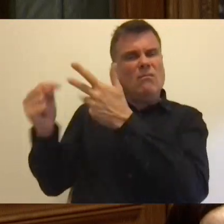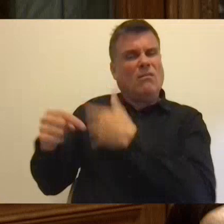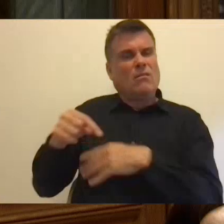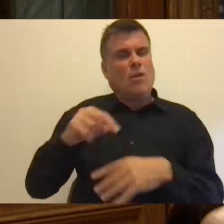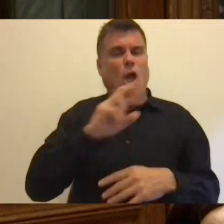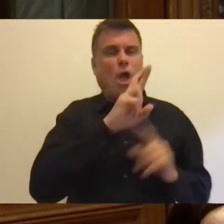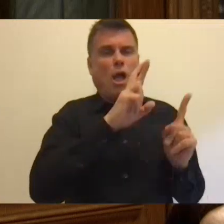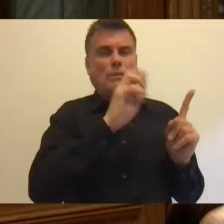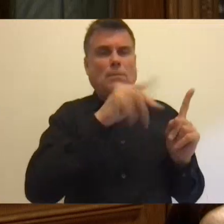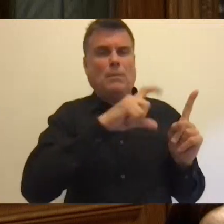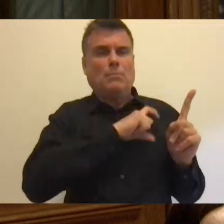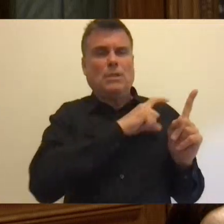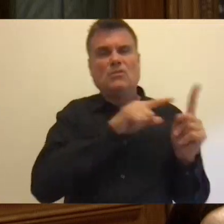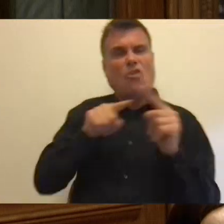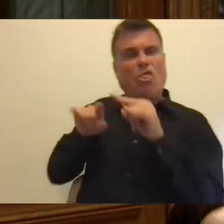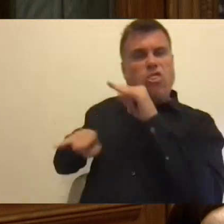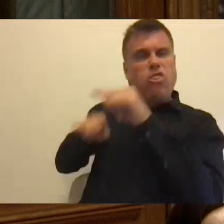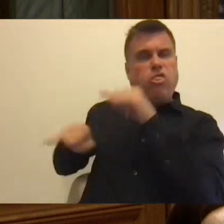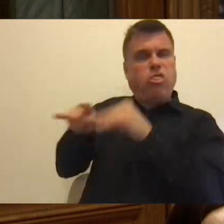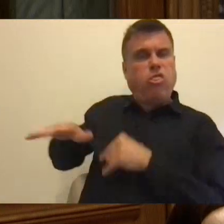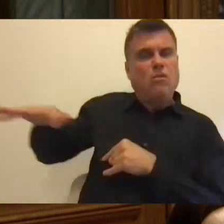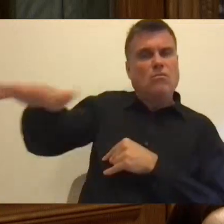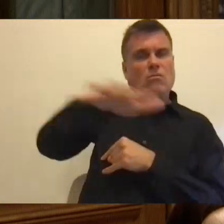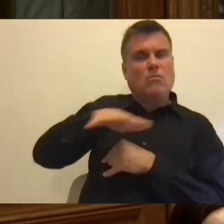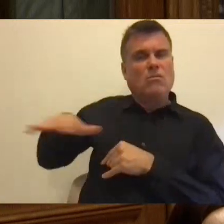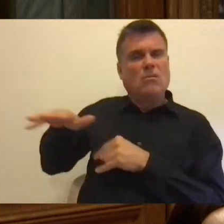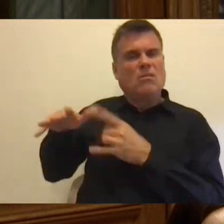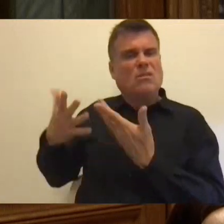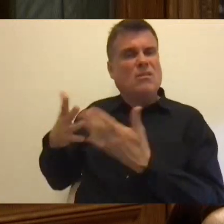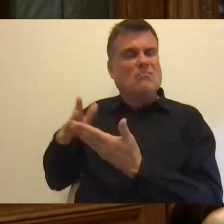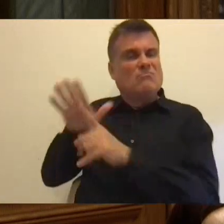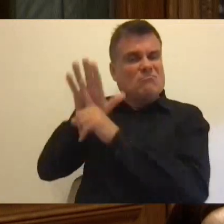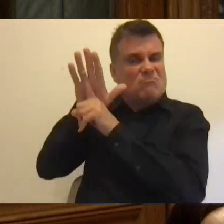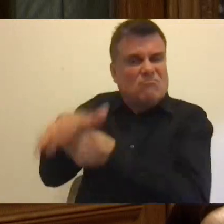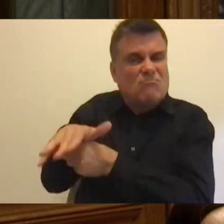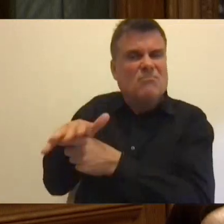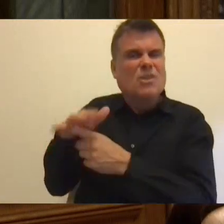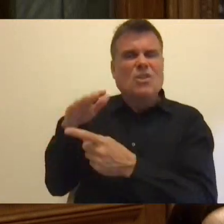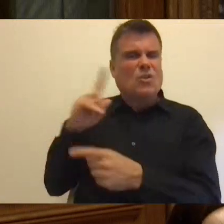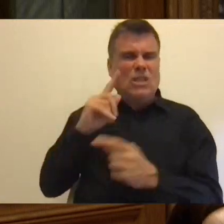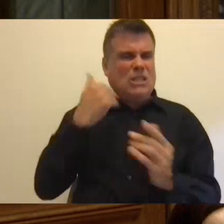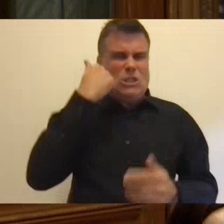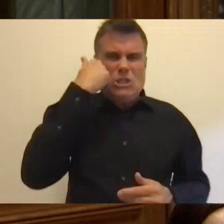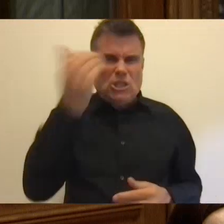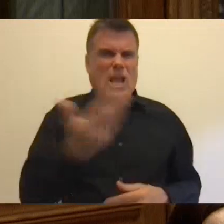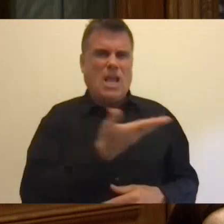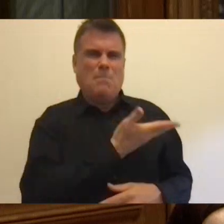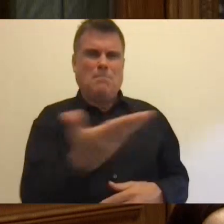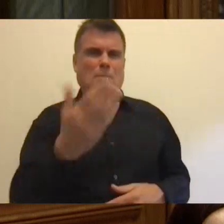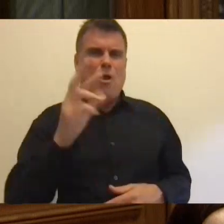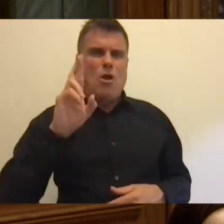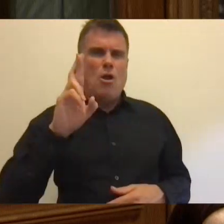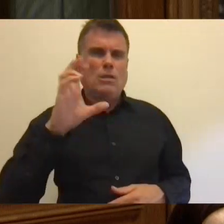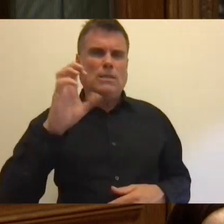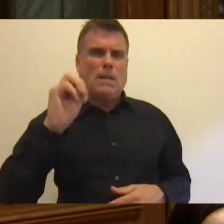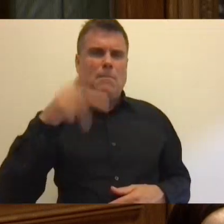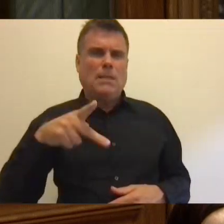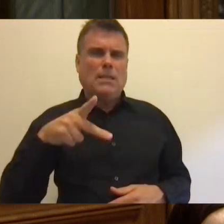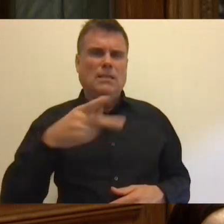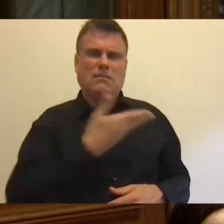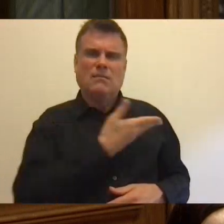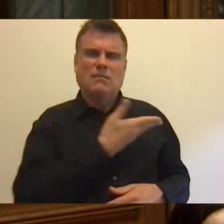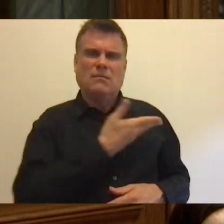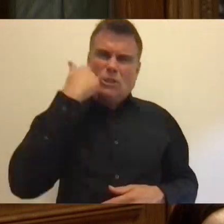on the RCMP, a shame on this minister, a shame on this House. Mr. Speaker, through you to the Minister of Public Safety, is there an